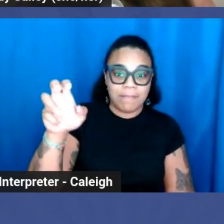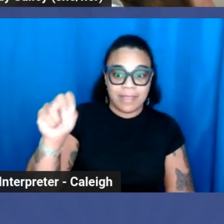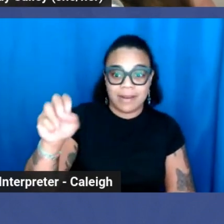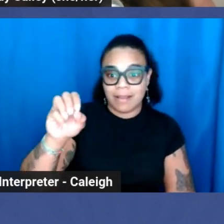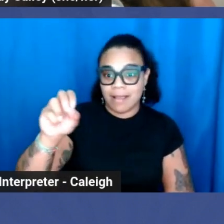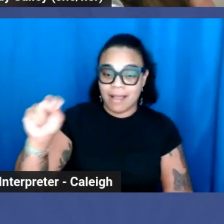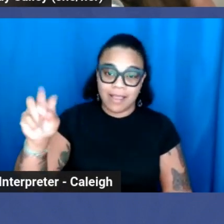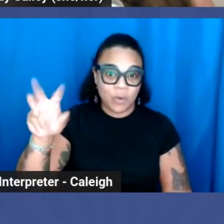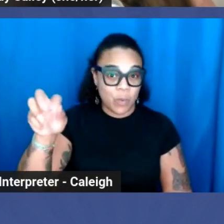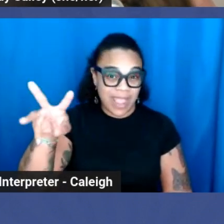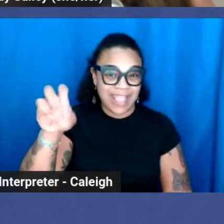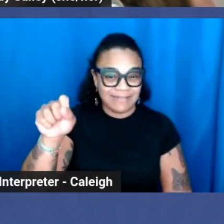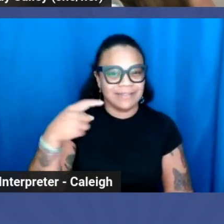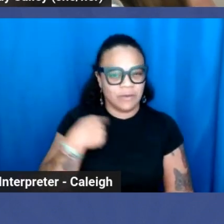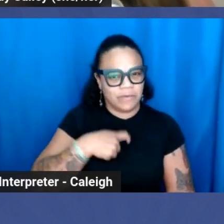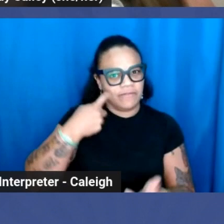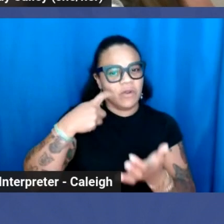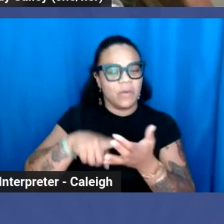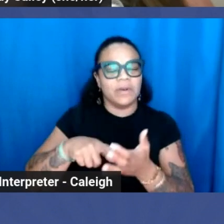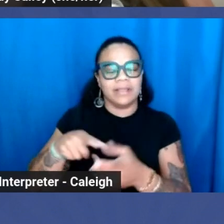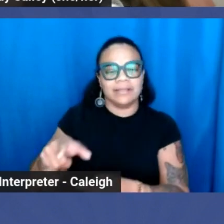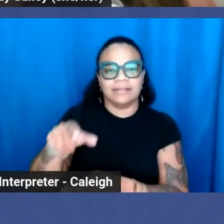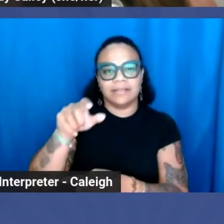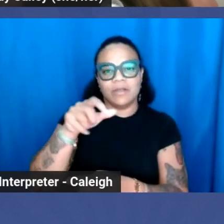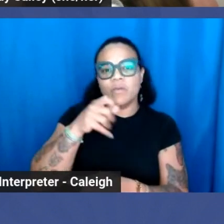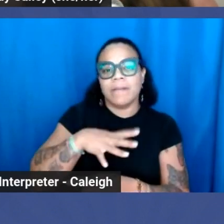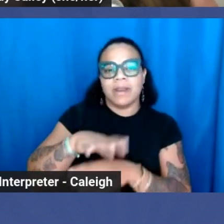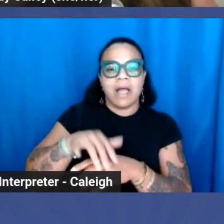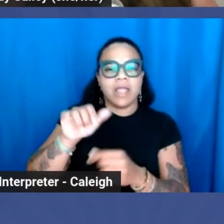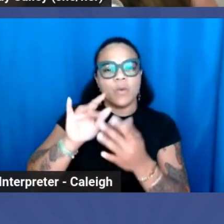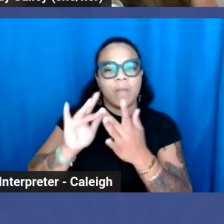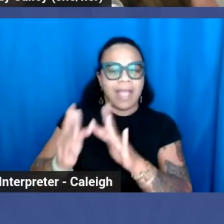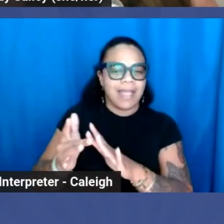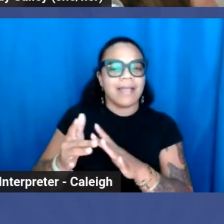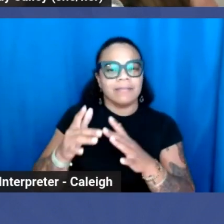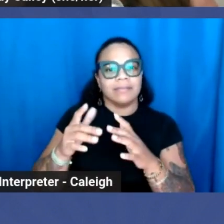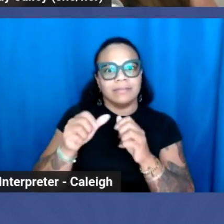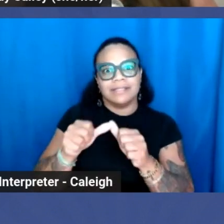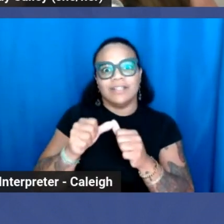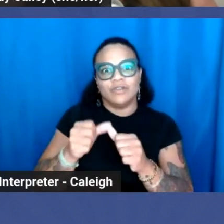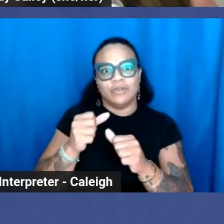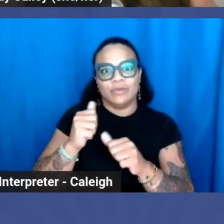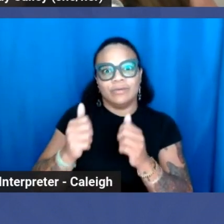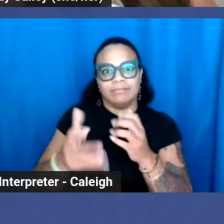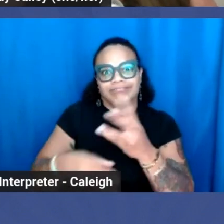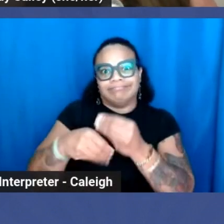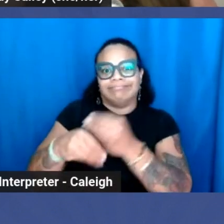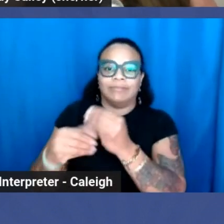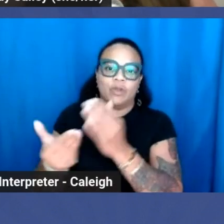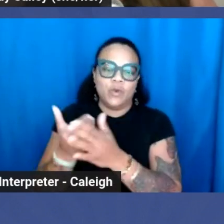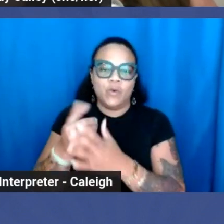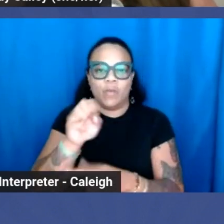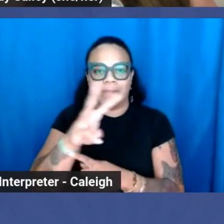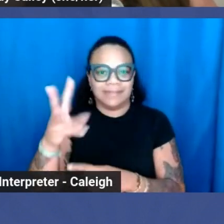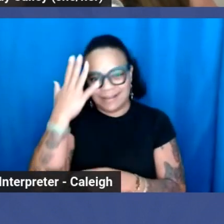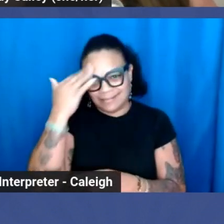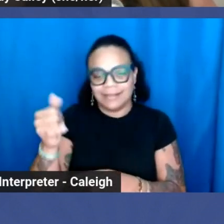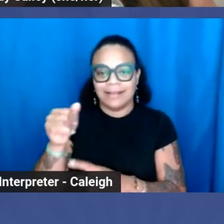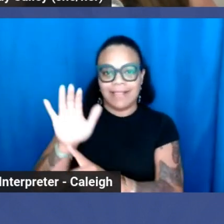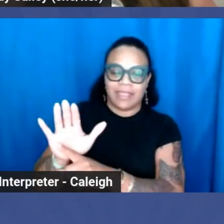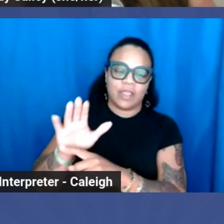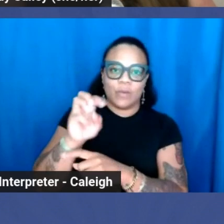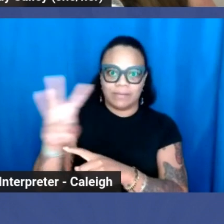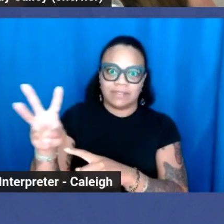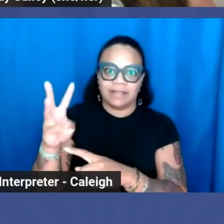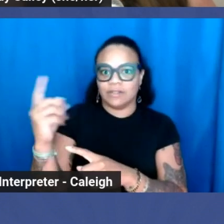Web keeps creating sibling websites to get the information out because their websites keep getting censored and blocked